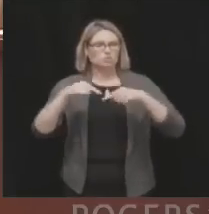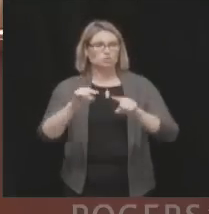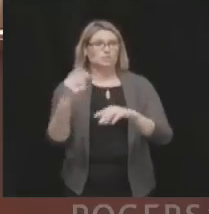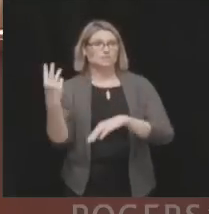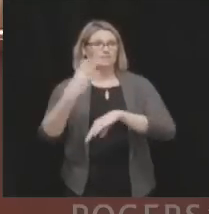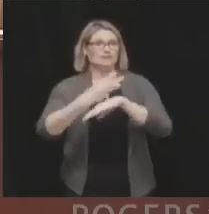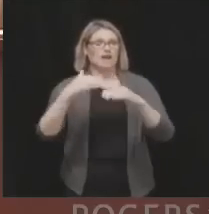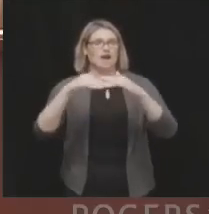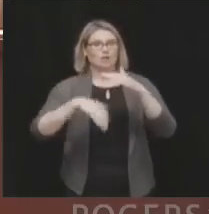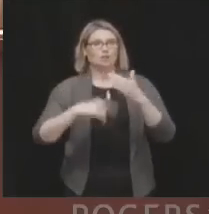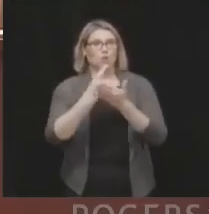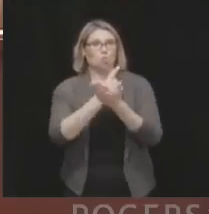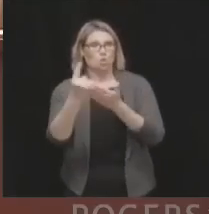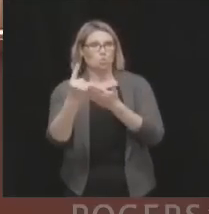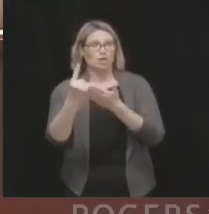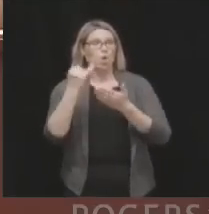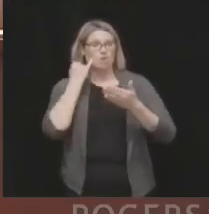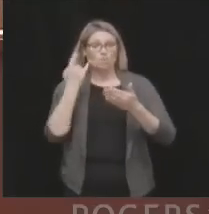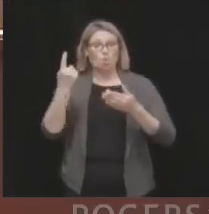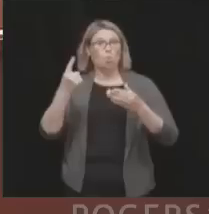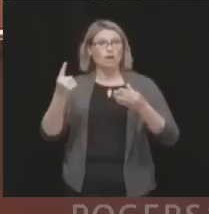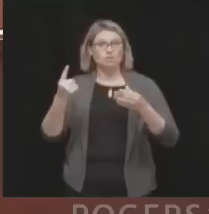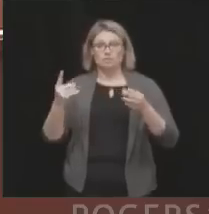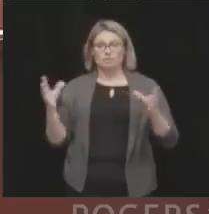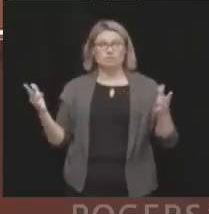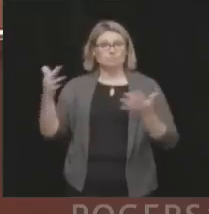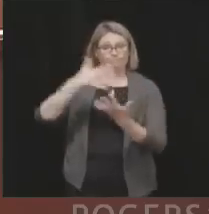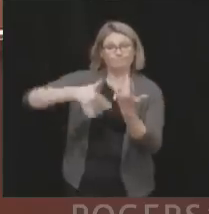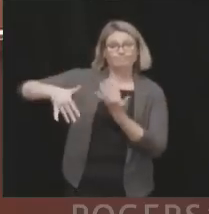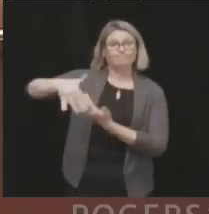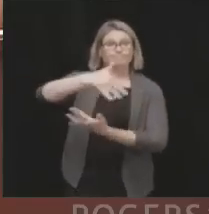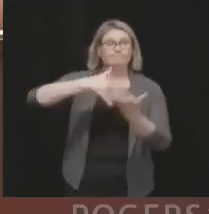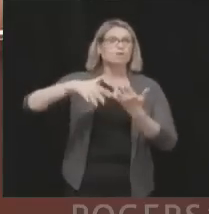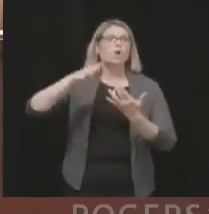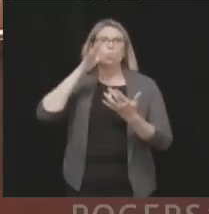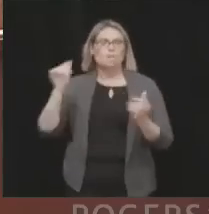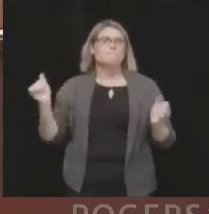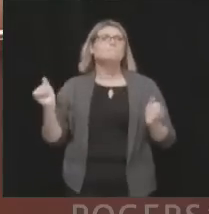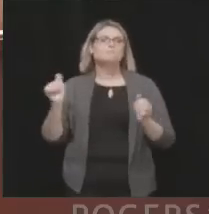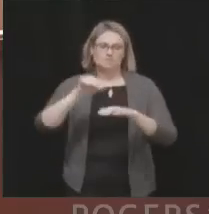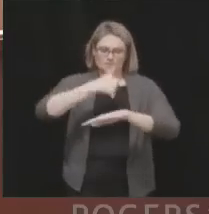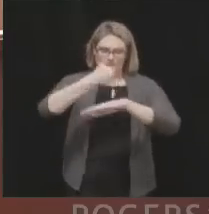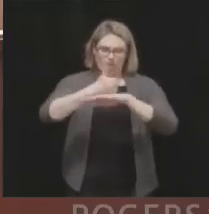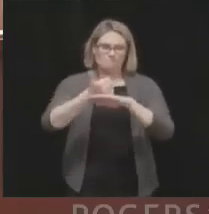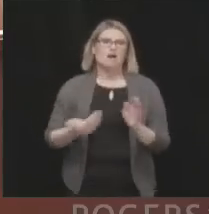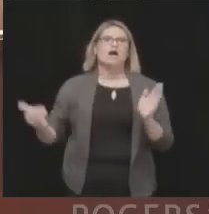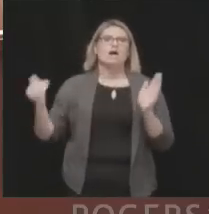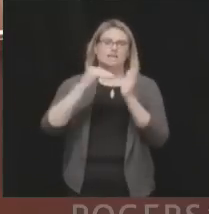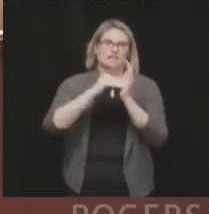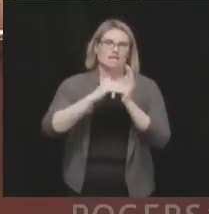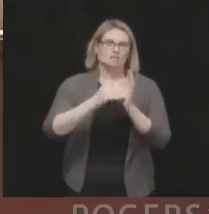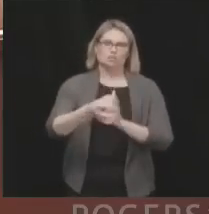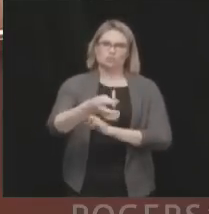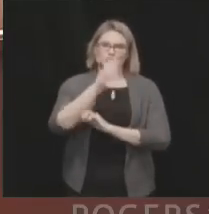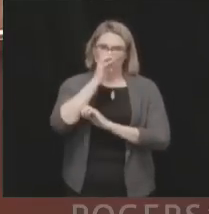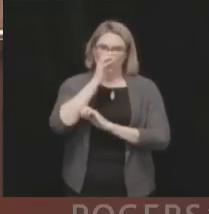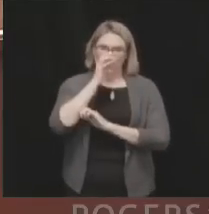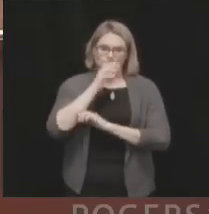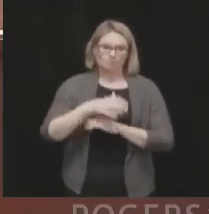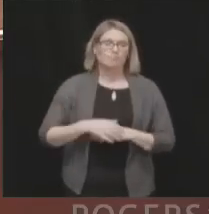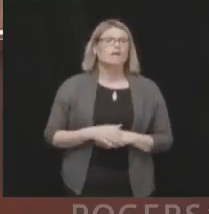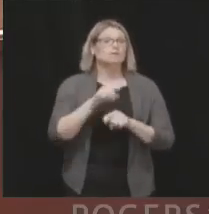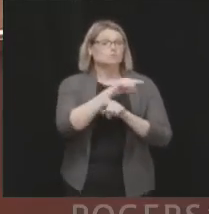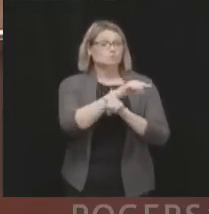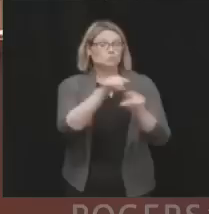each and every one of you is beyond words. Now our task is to keep that curve flat. We at Public Health will do our part with continued testing